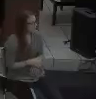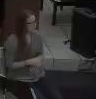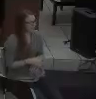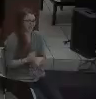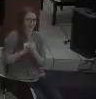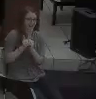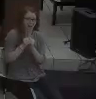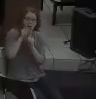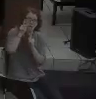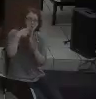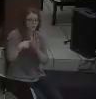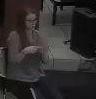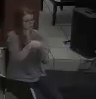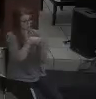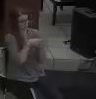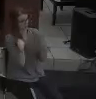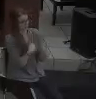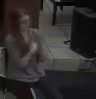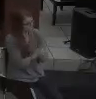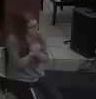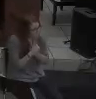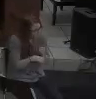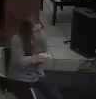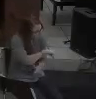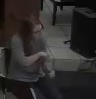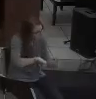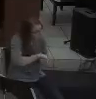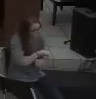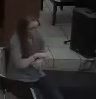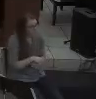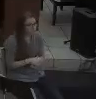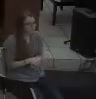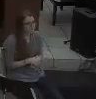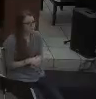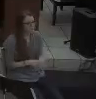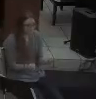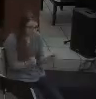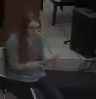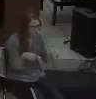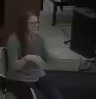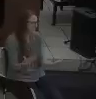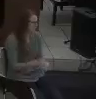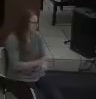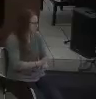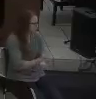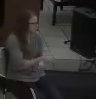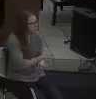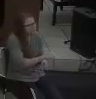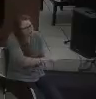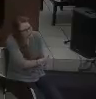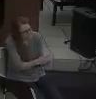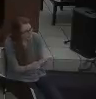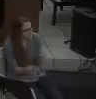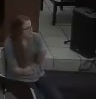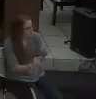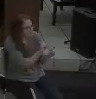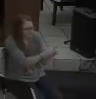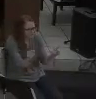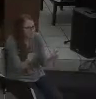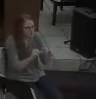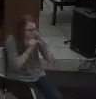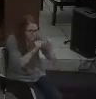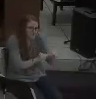show us to love one another and the opportunity in church, but every other place to continue to